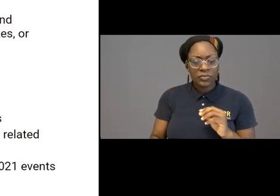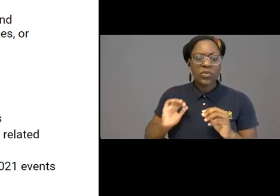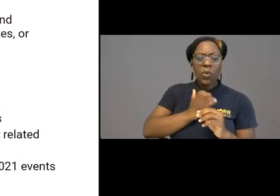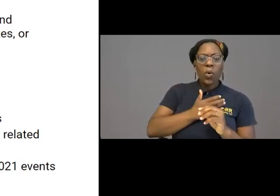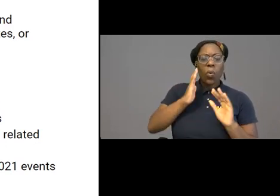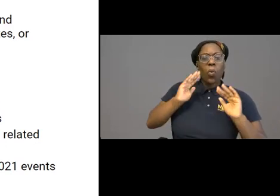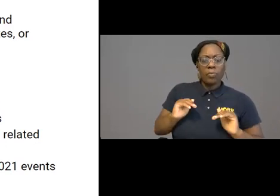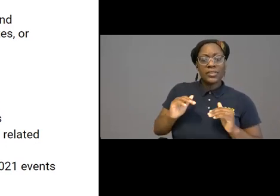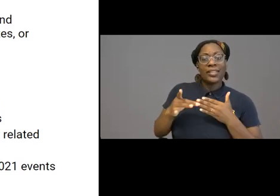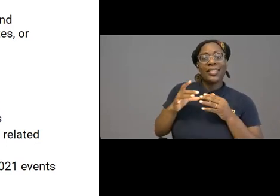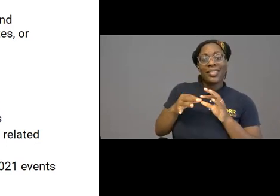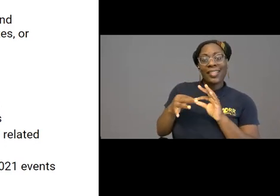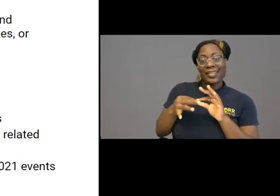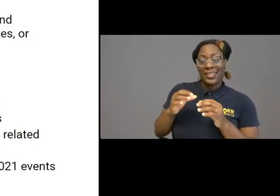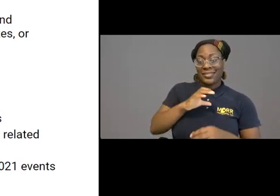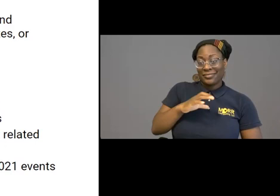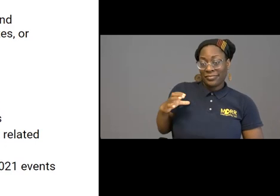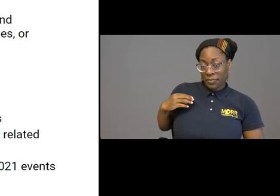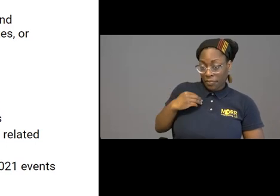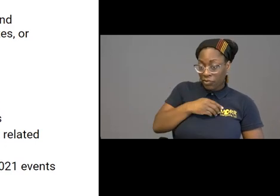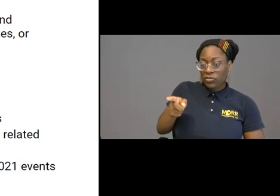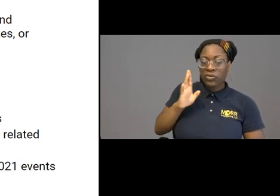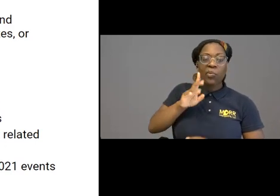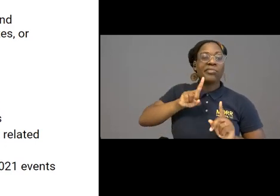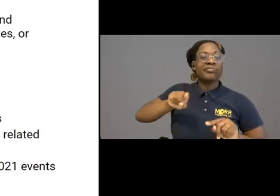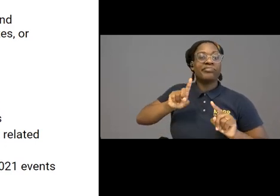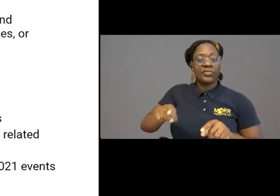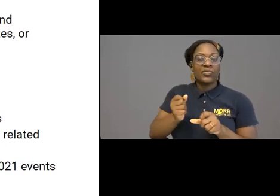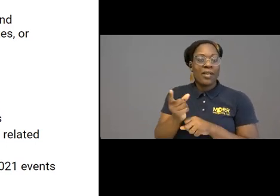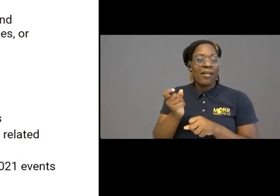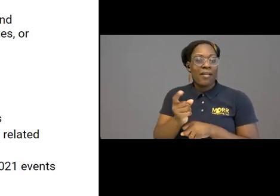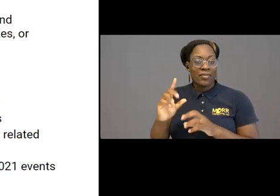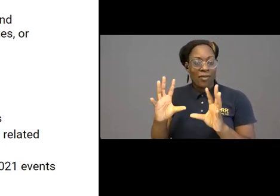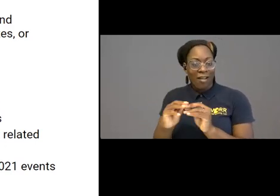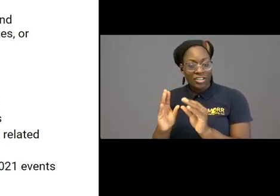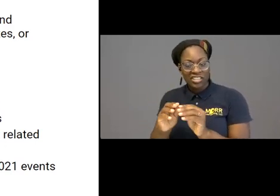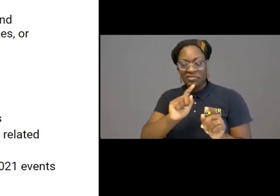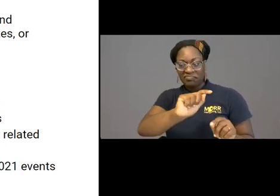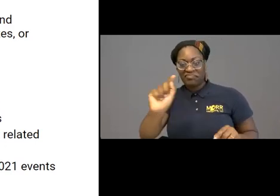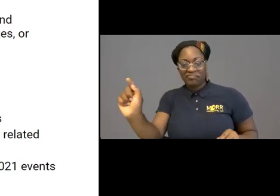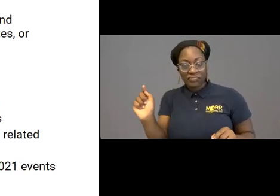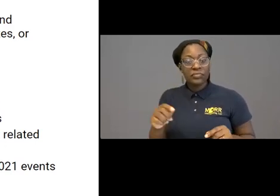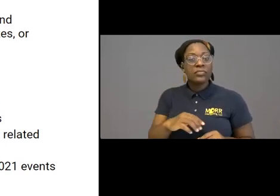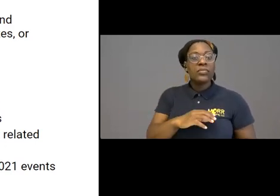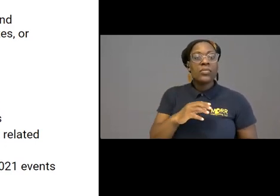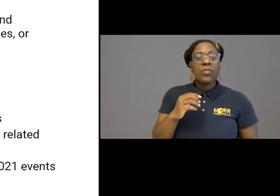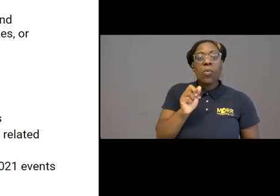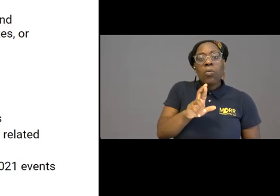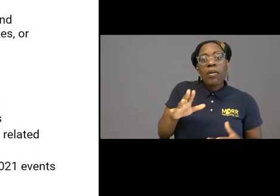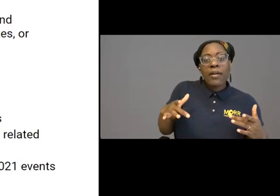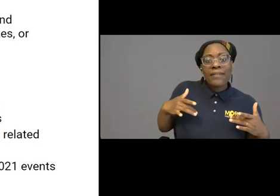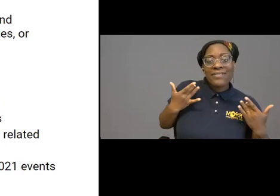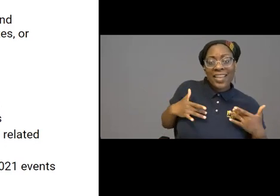For example, you might attend your regional IWCA conference and share information with members about OWCA, and then in turn, let us know